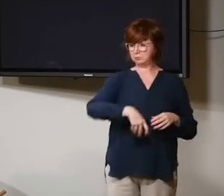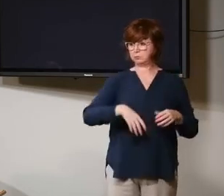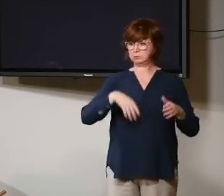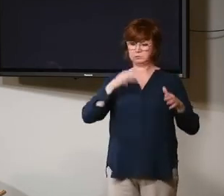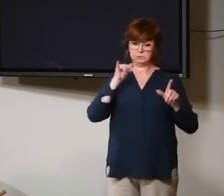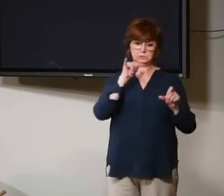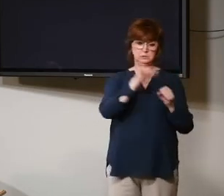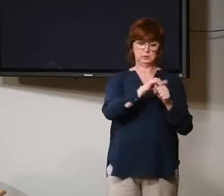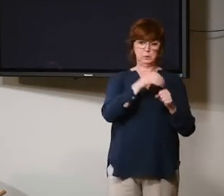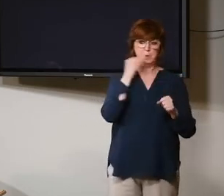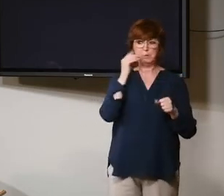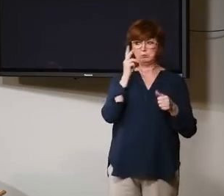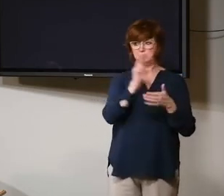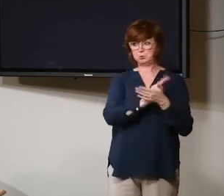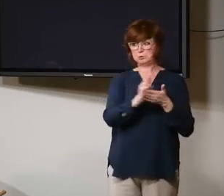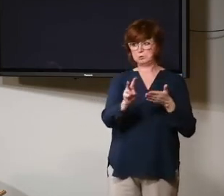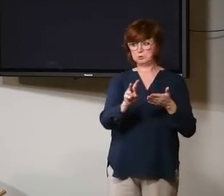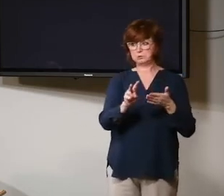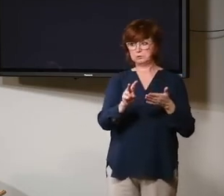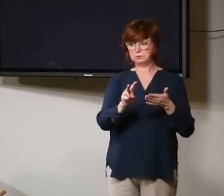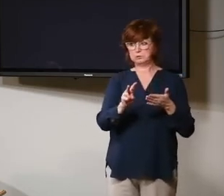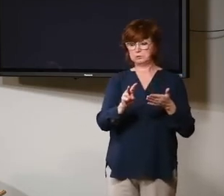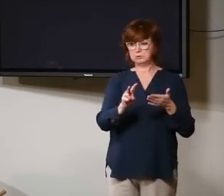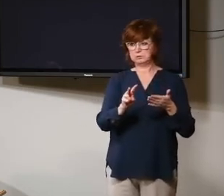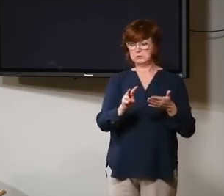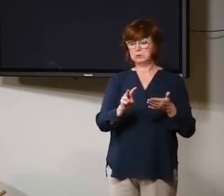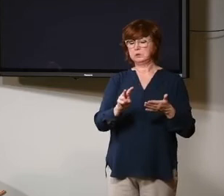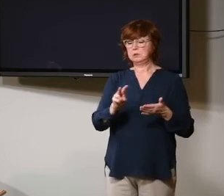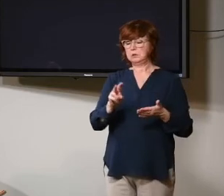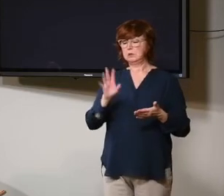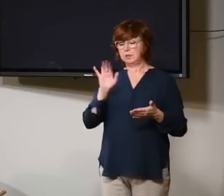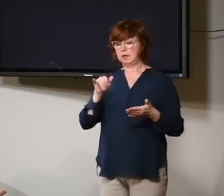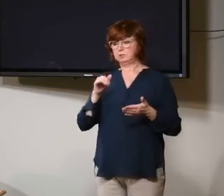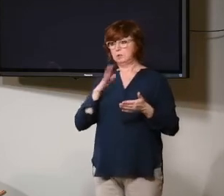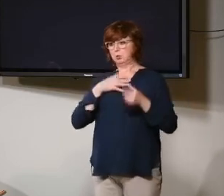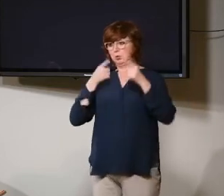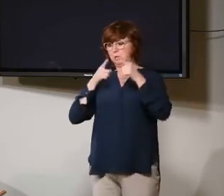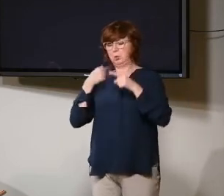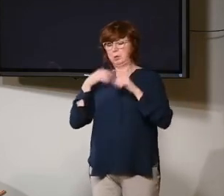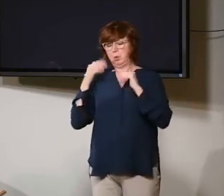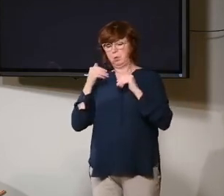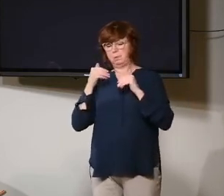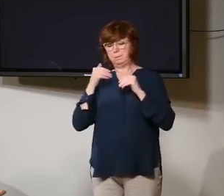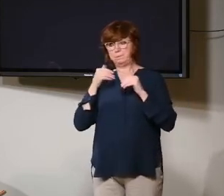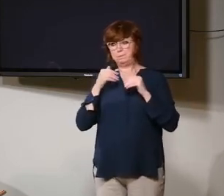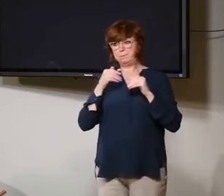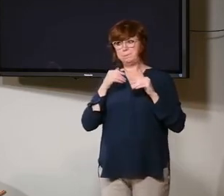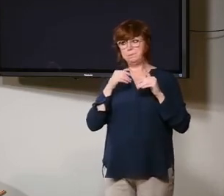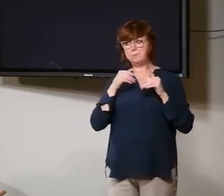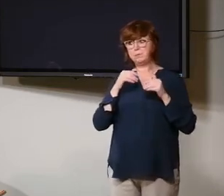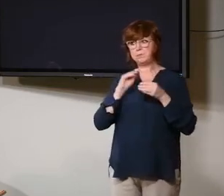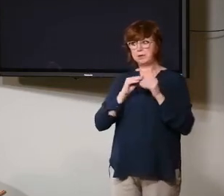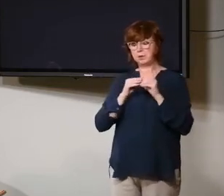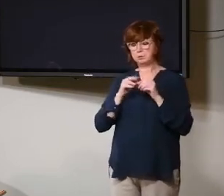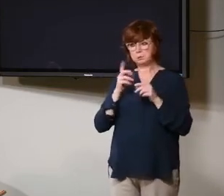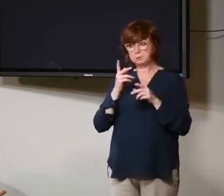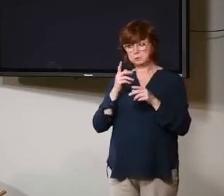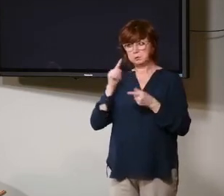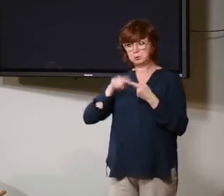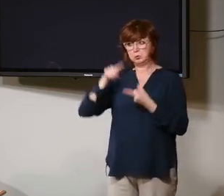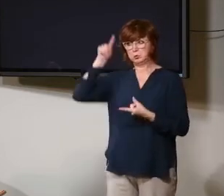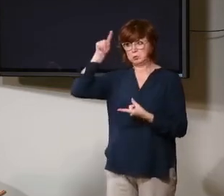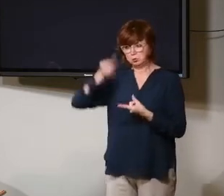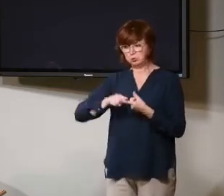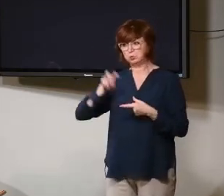and it was our hope that will address some of those numbers that are travel-related, and then a lot of what we're talking about with